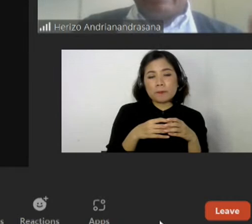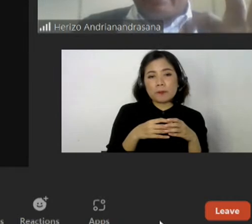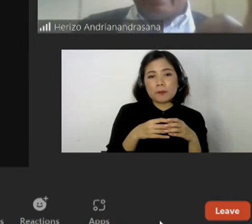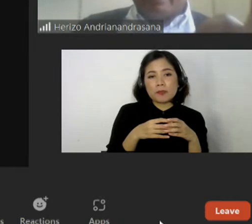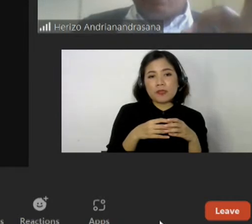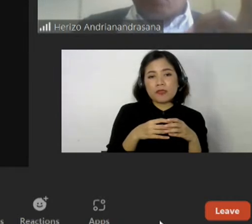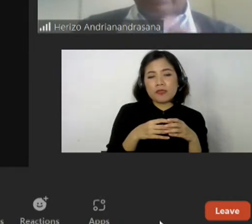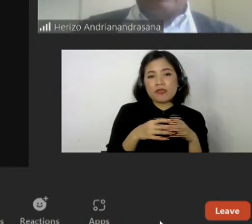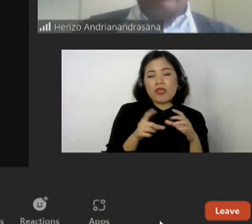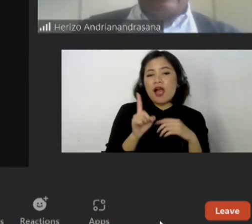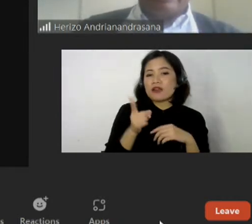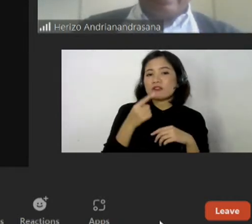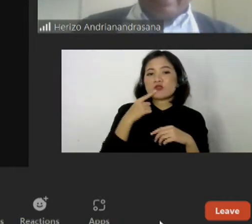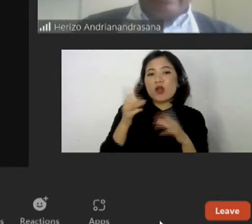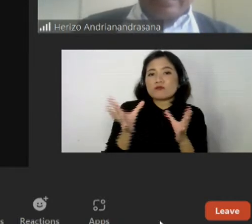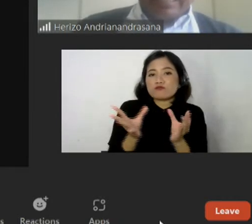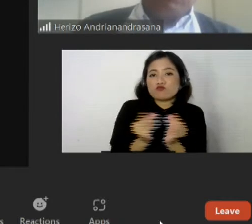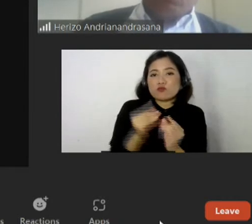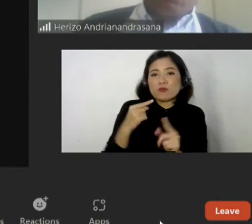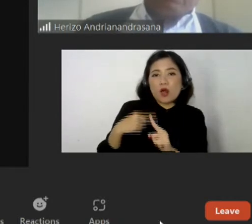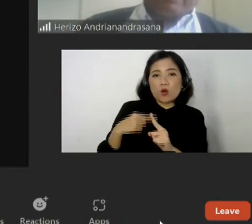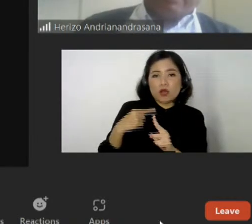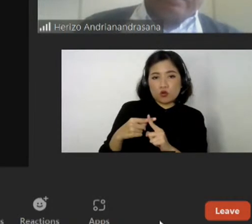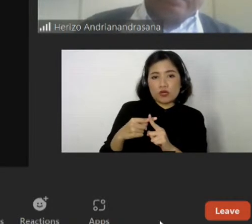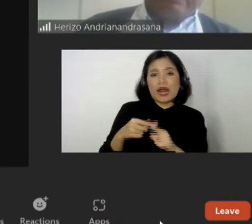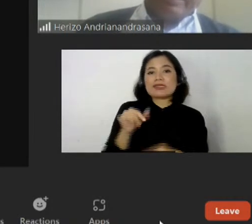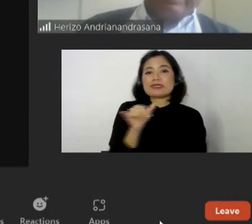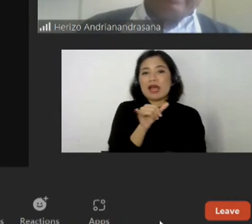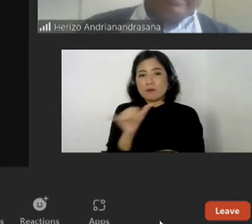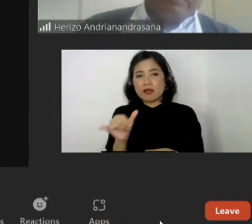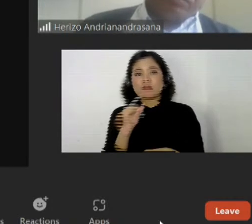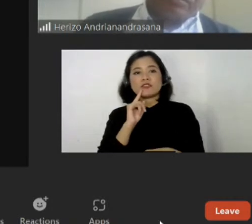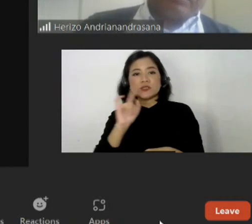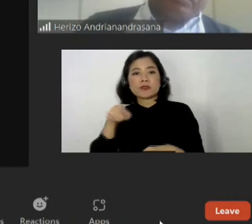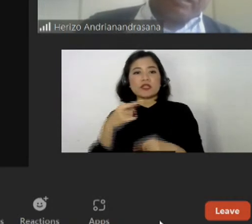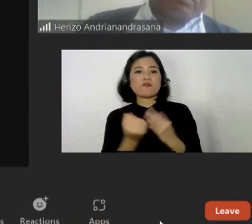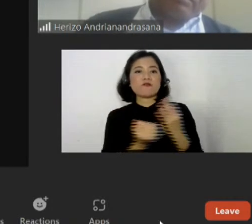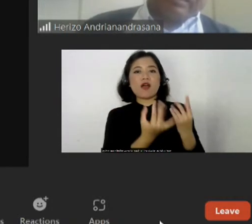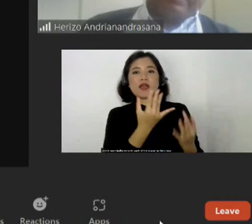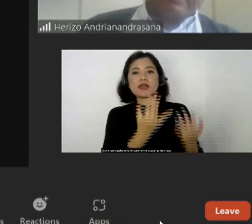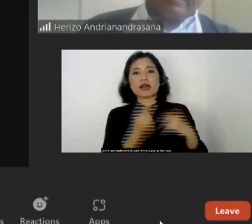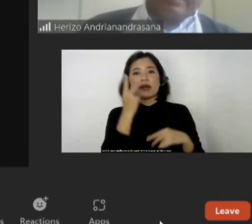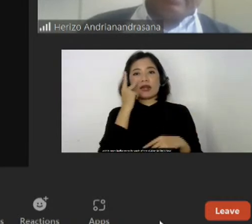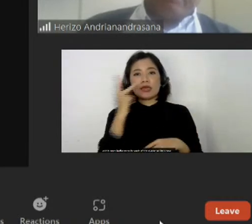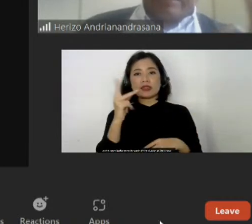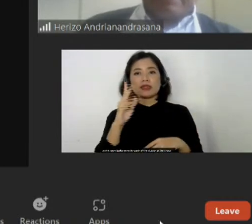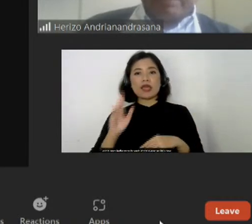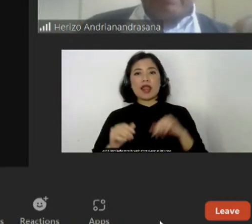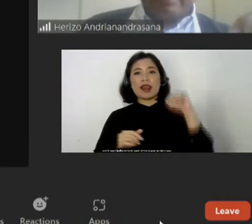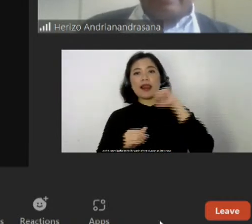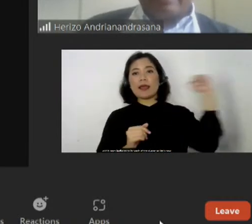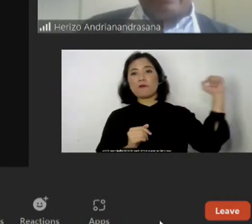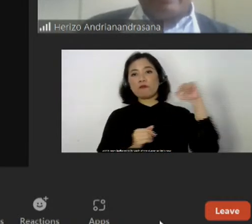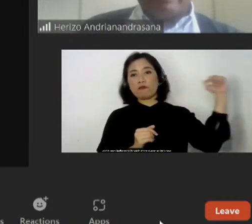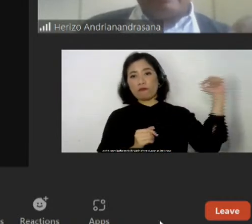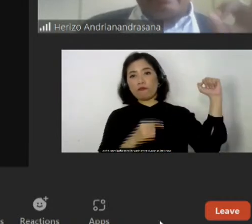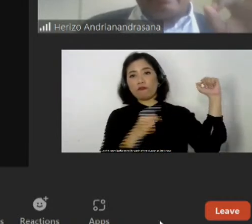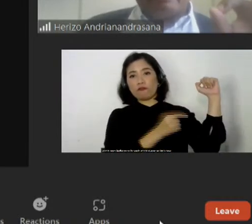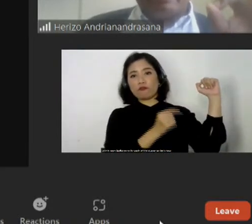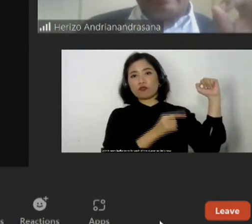calculated the forest cover. And same for fire. If you look at the map on the left, that map